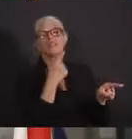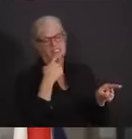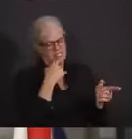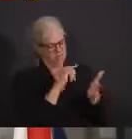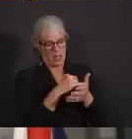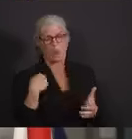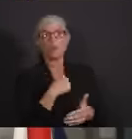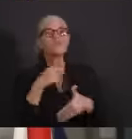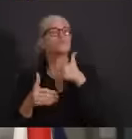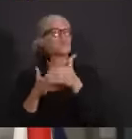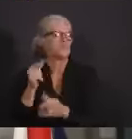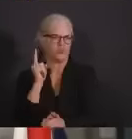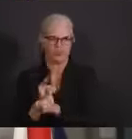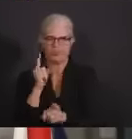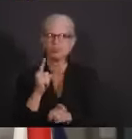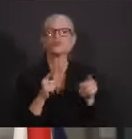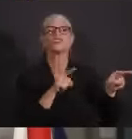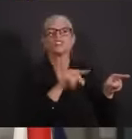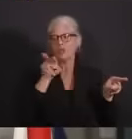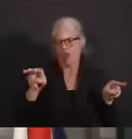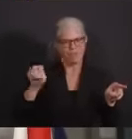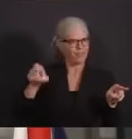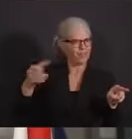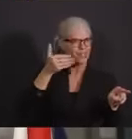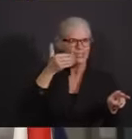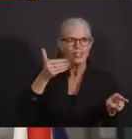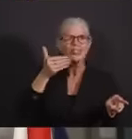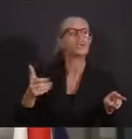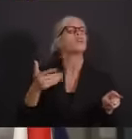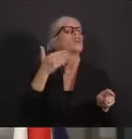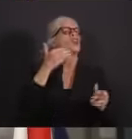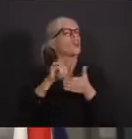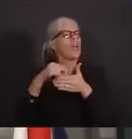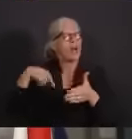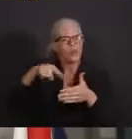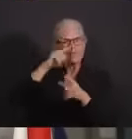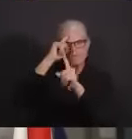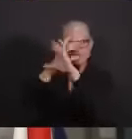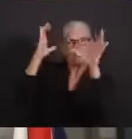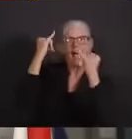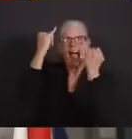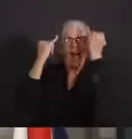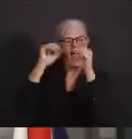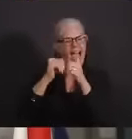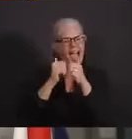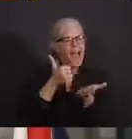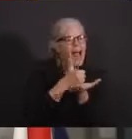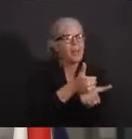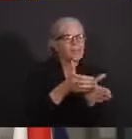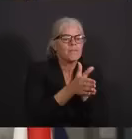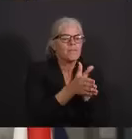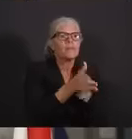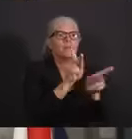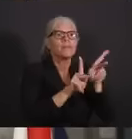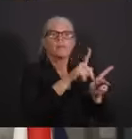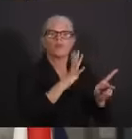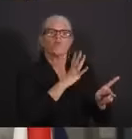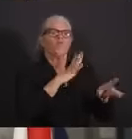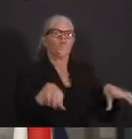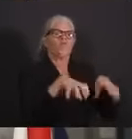that was a very good idea to get some type of incentive for individuals to come here. Maybe,